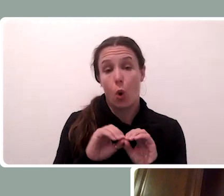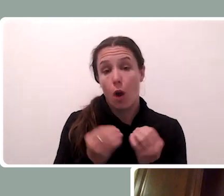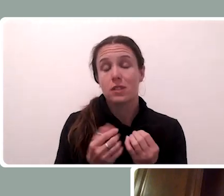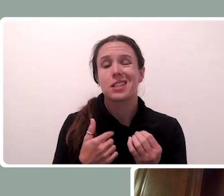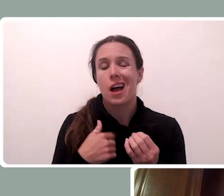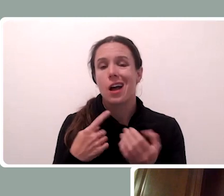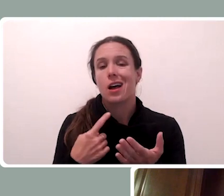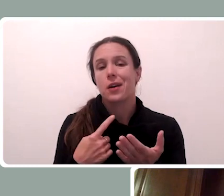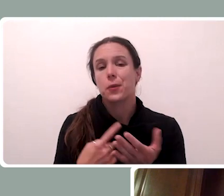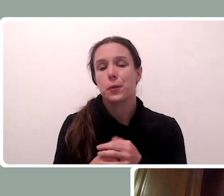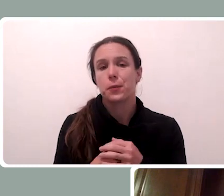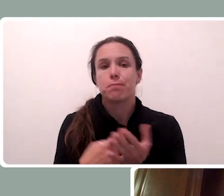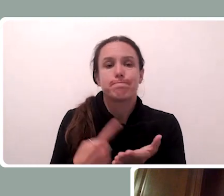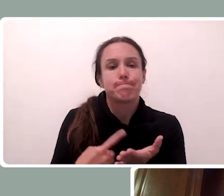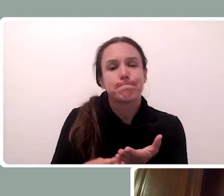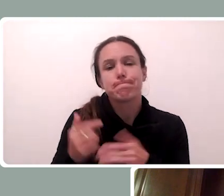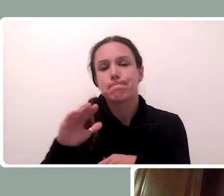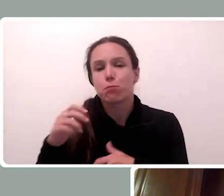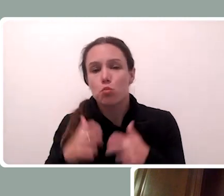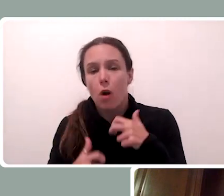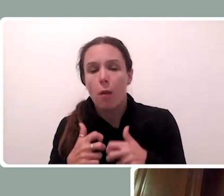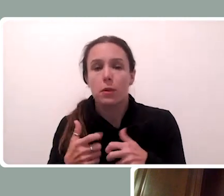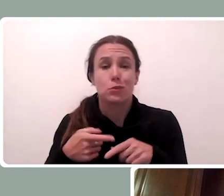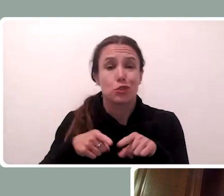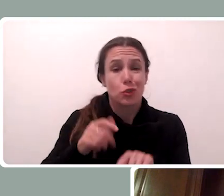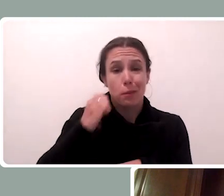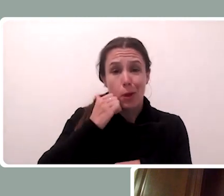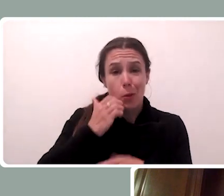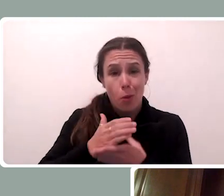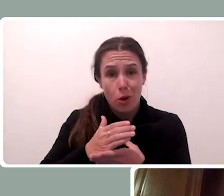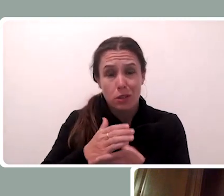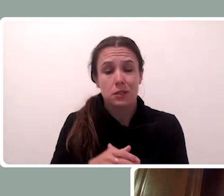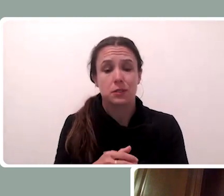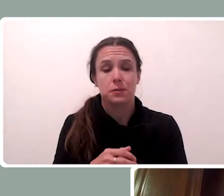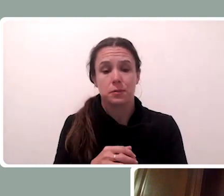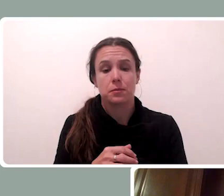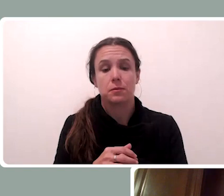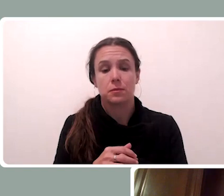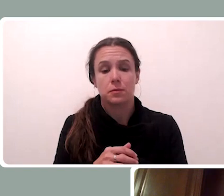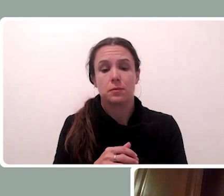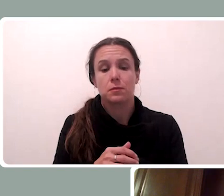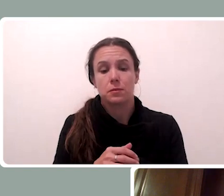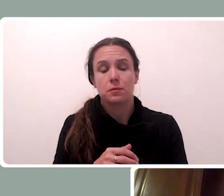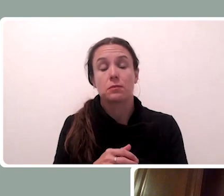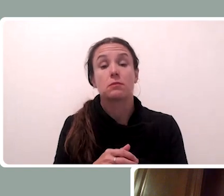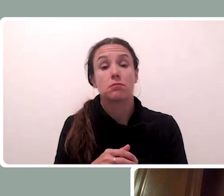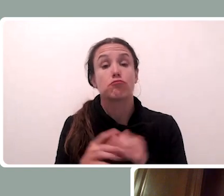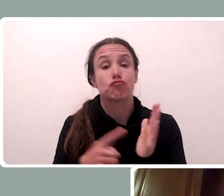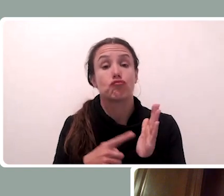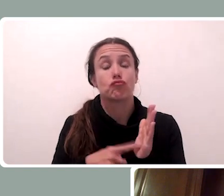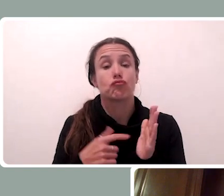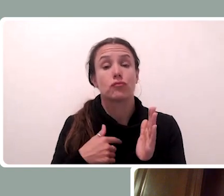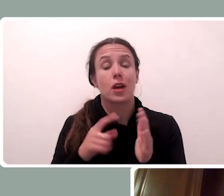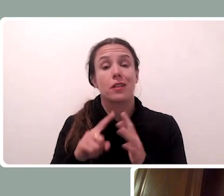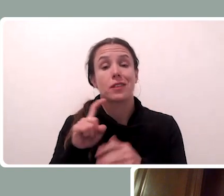how, what problems they had when they went through menopause. Sometimes I have actually started my patients on 3 times a week